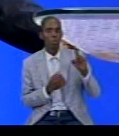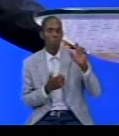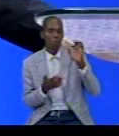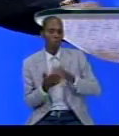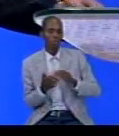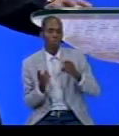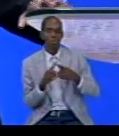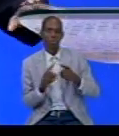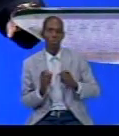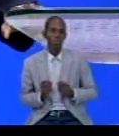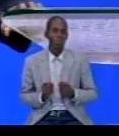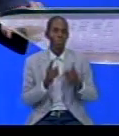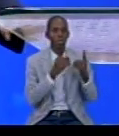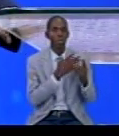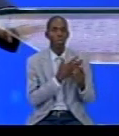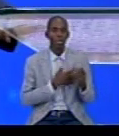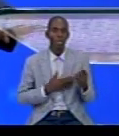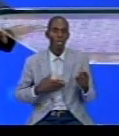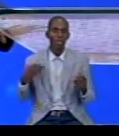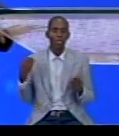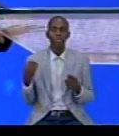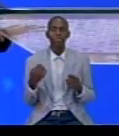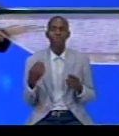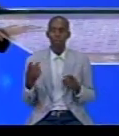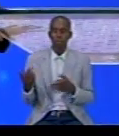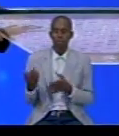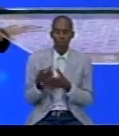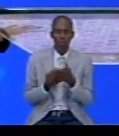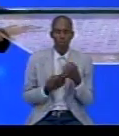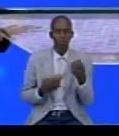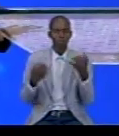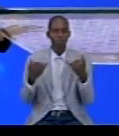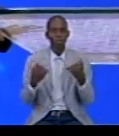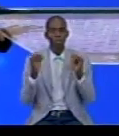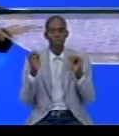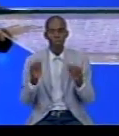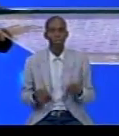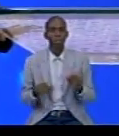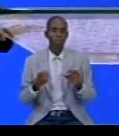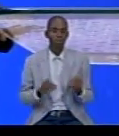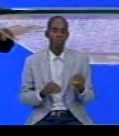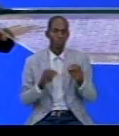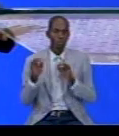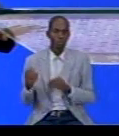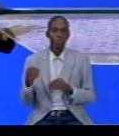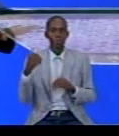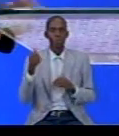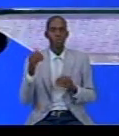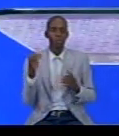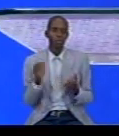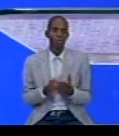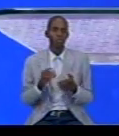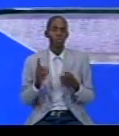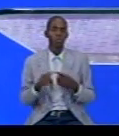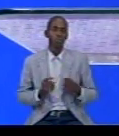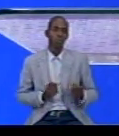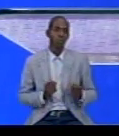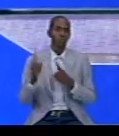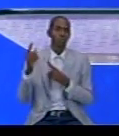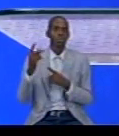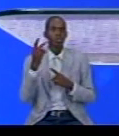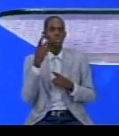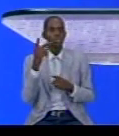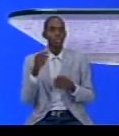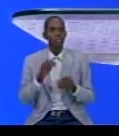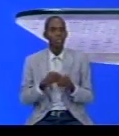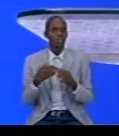10,000 to flight, and two united together can put 10,000 to flight. We're looking at the